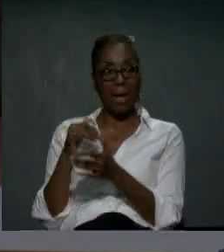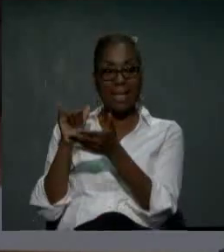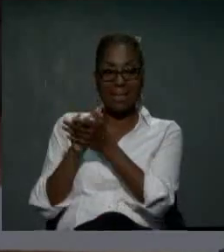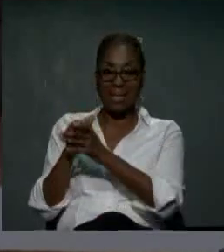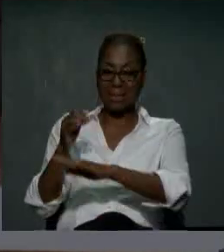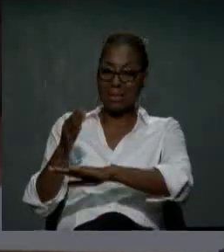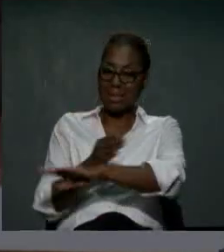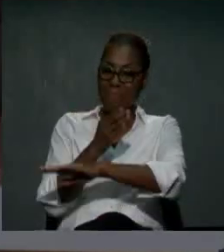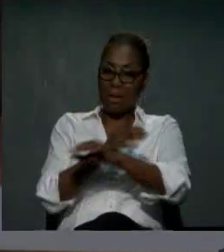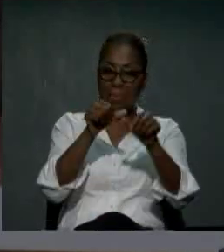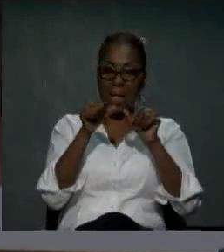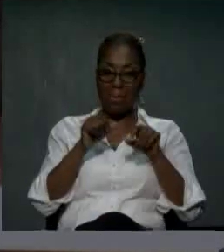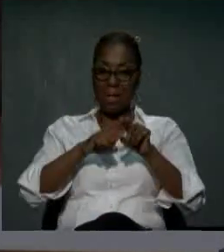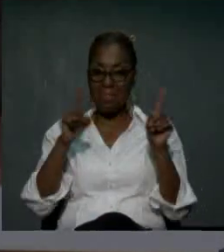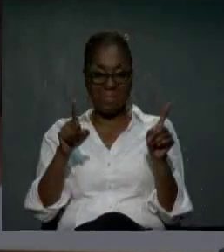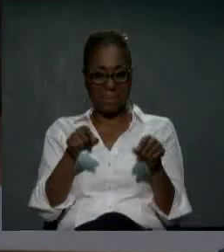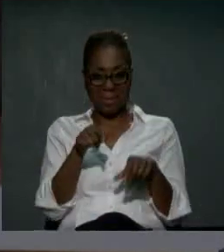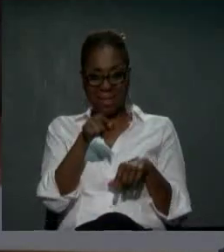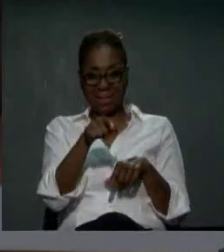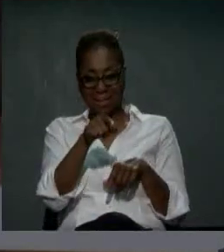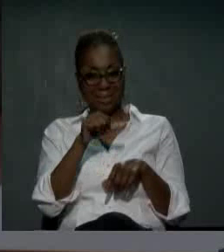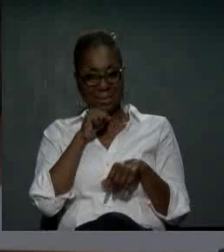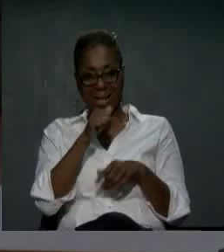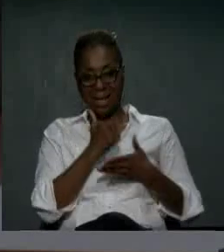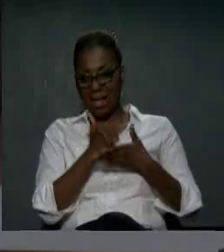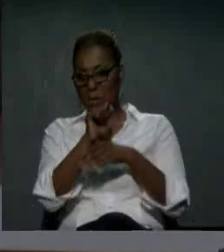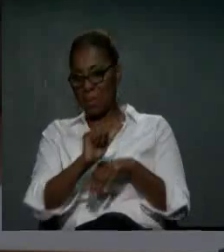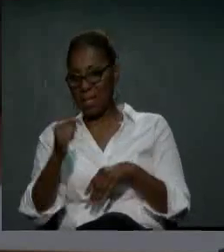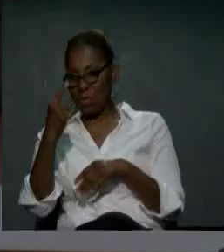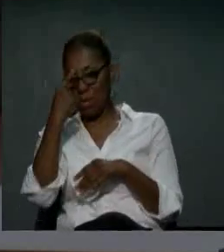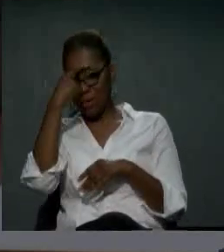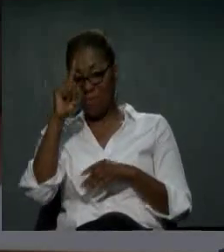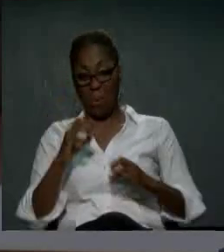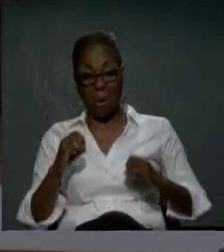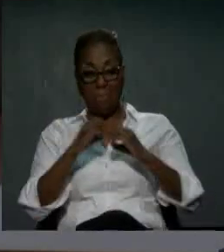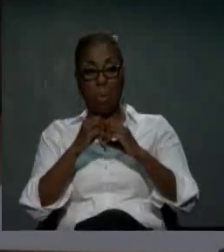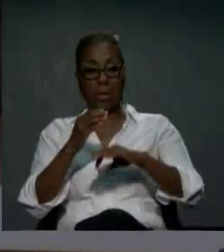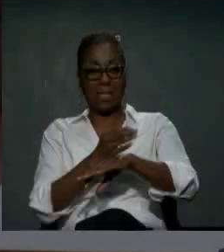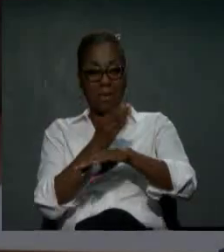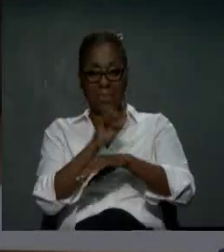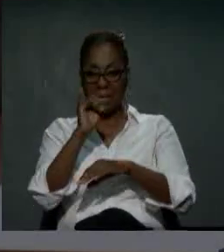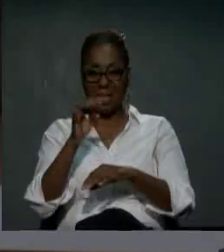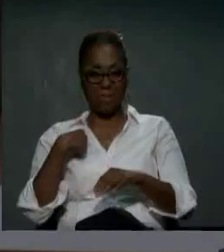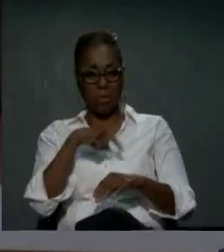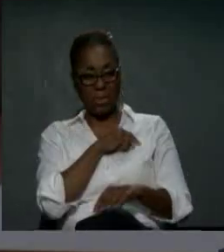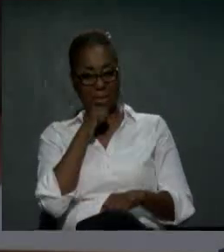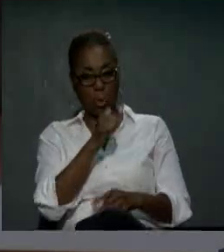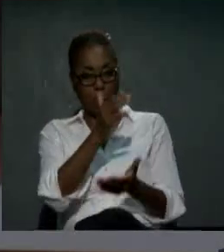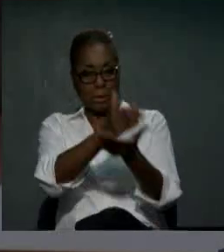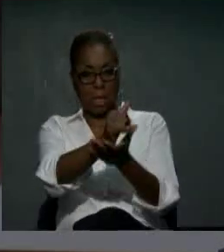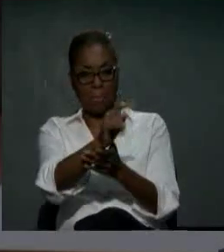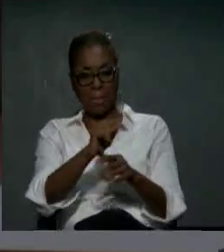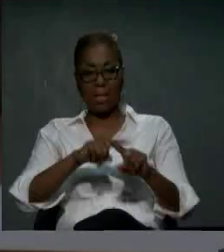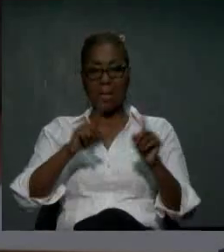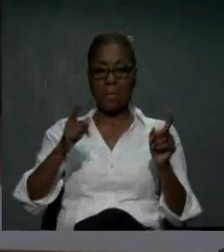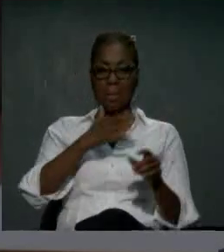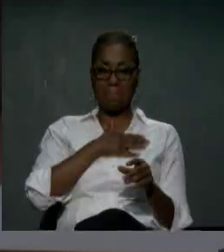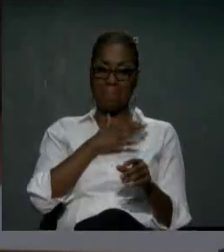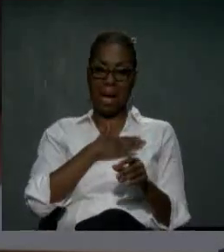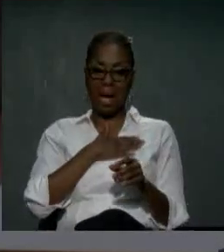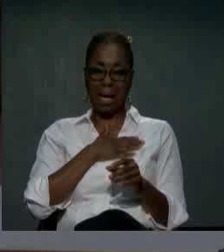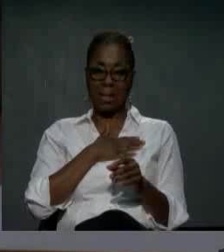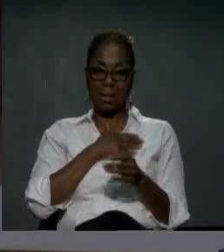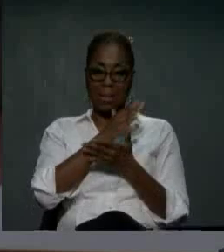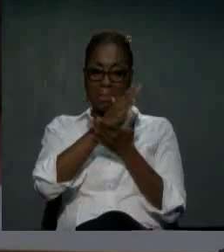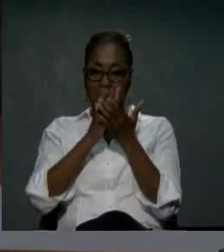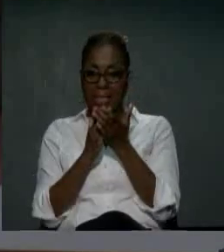development area, but it's not doing anyone any good for more development. We're not going to stop it. But my little piece of the